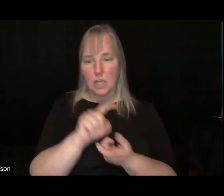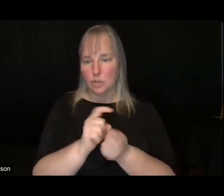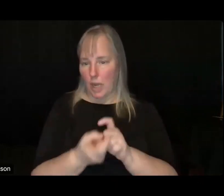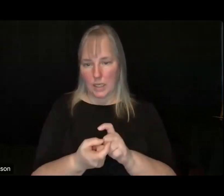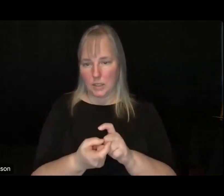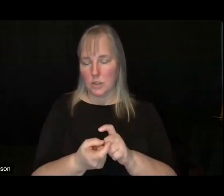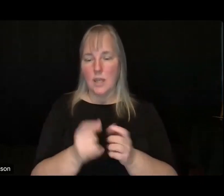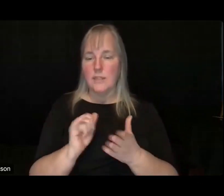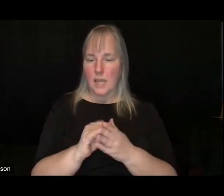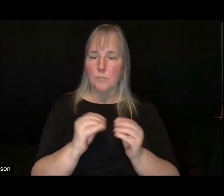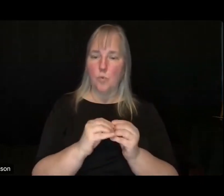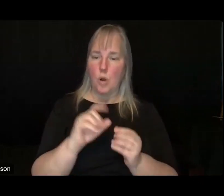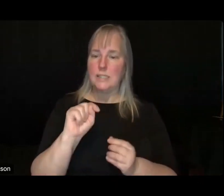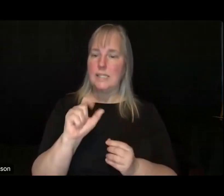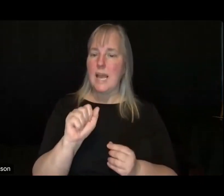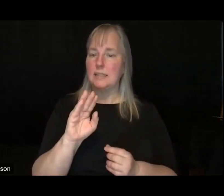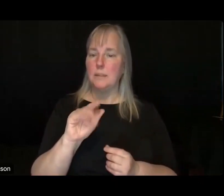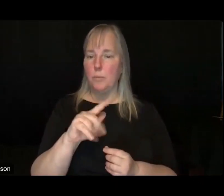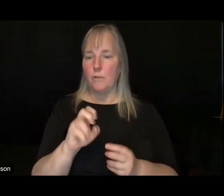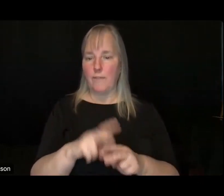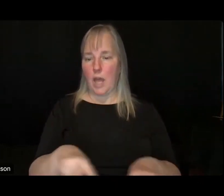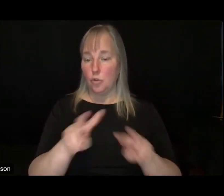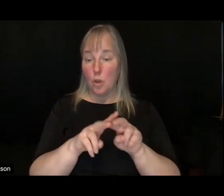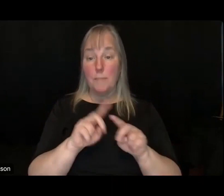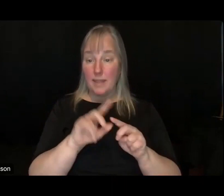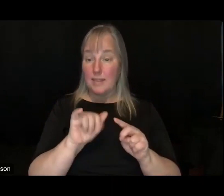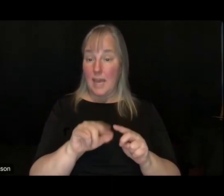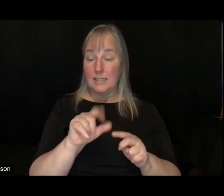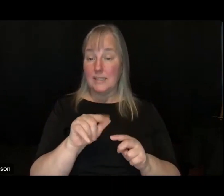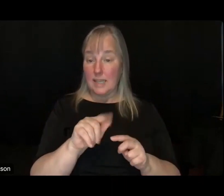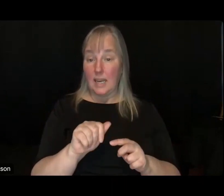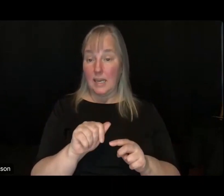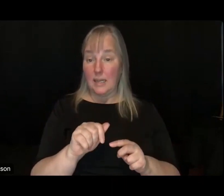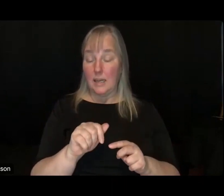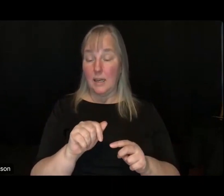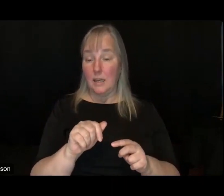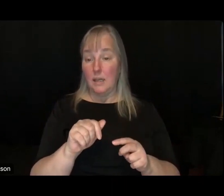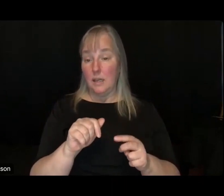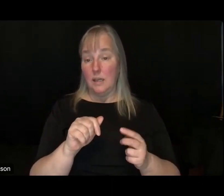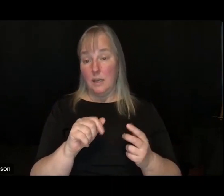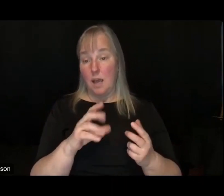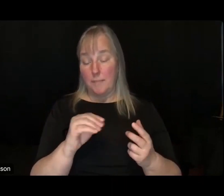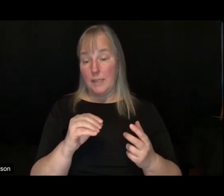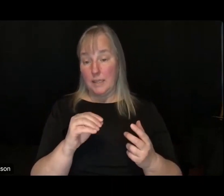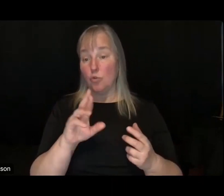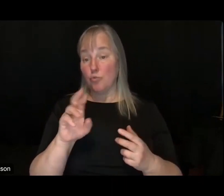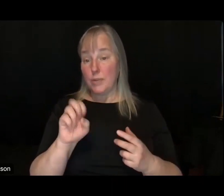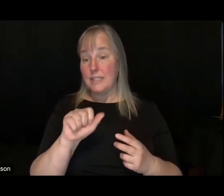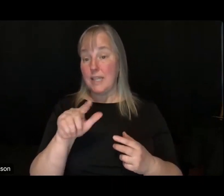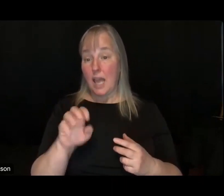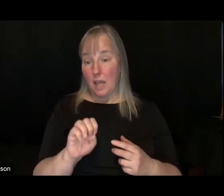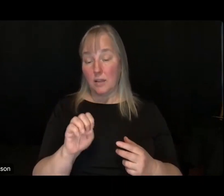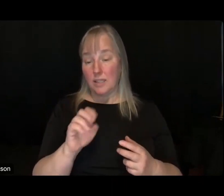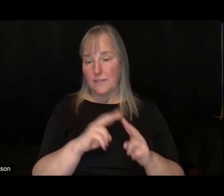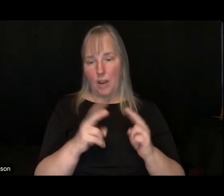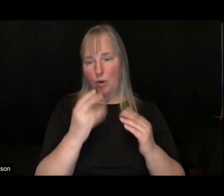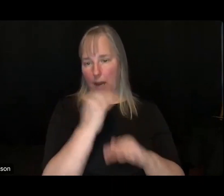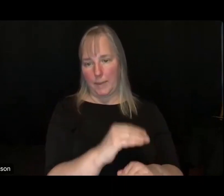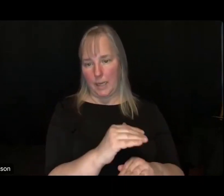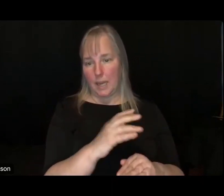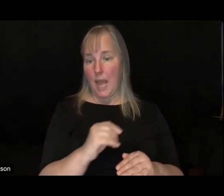now you can see the data last couple of years, resale is very, very limited. And new construction also is on the lower